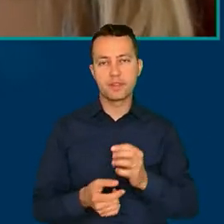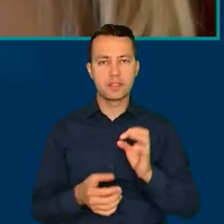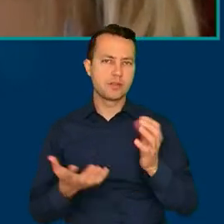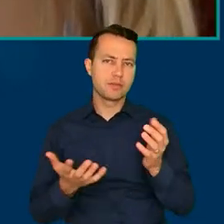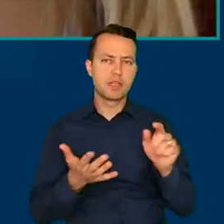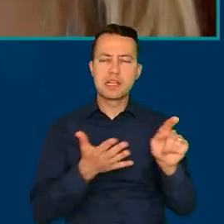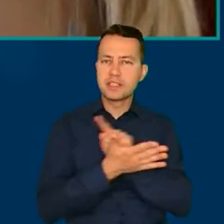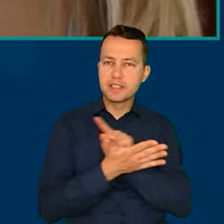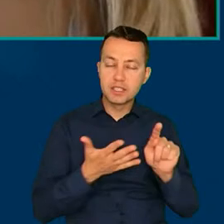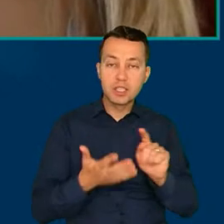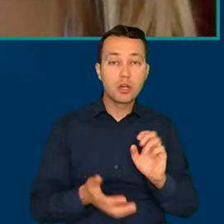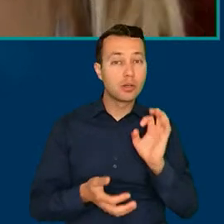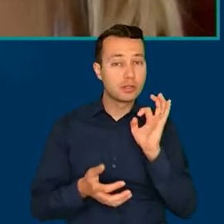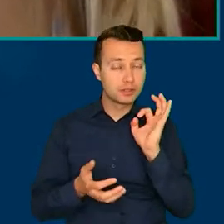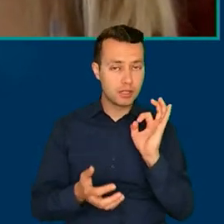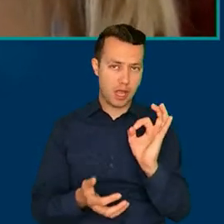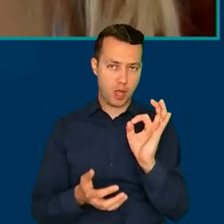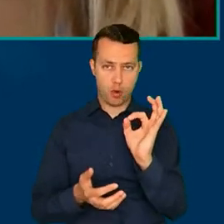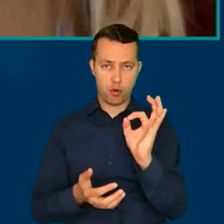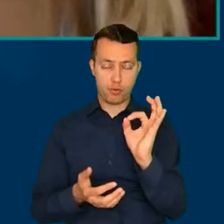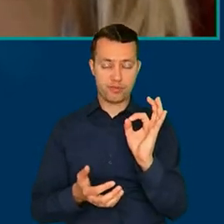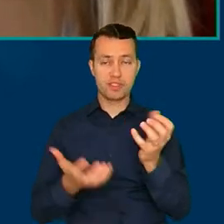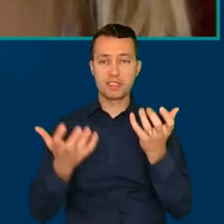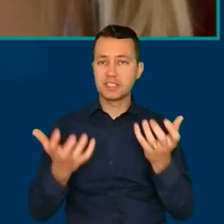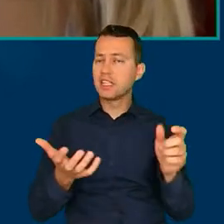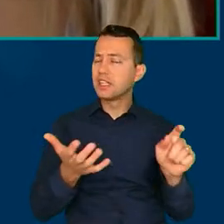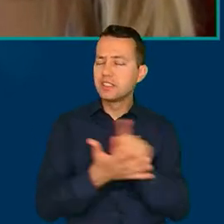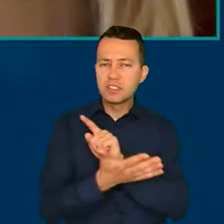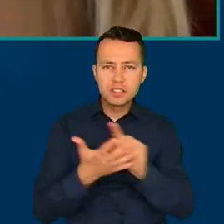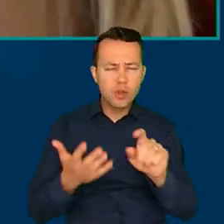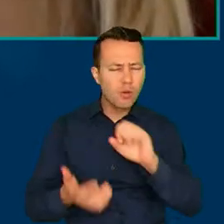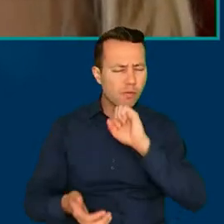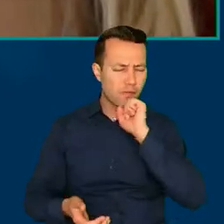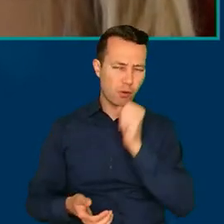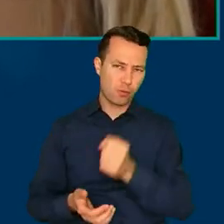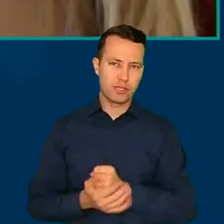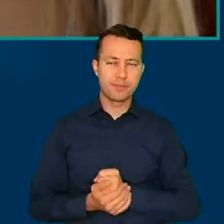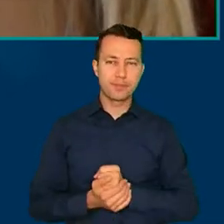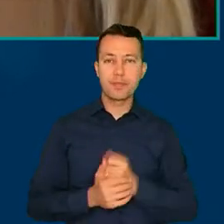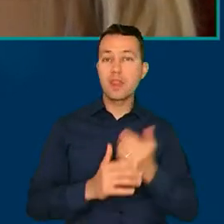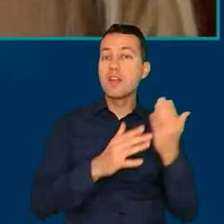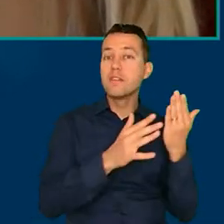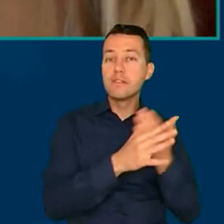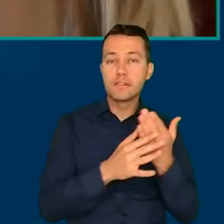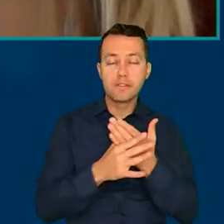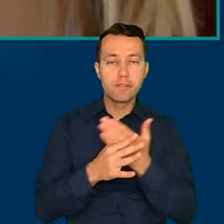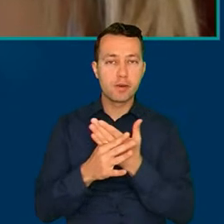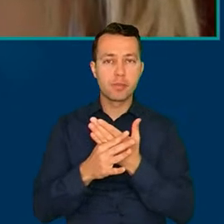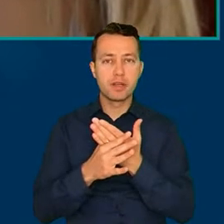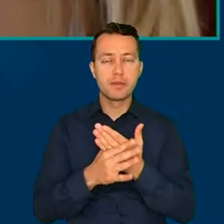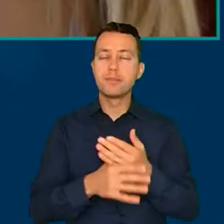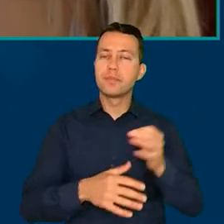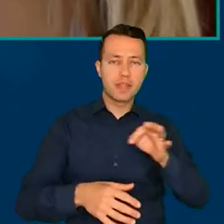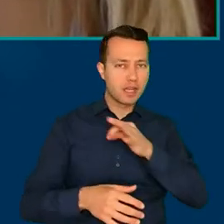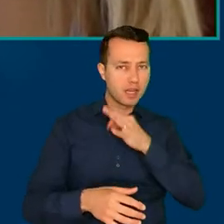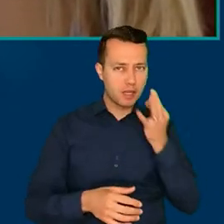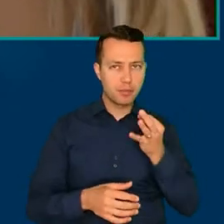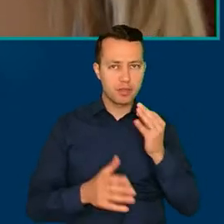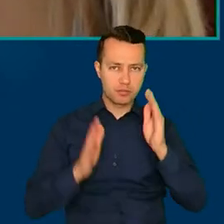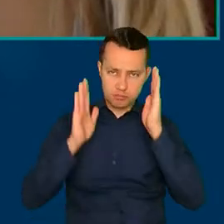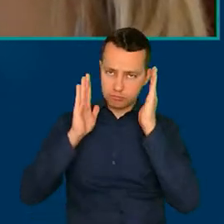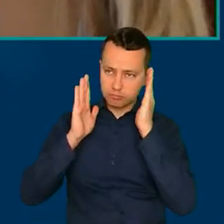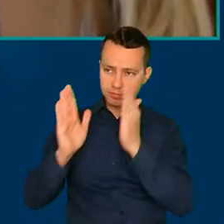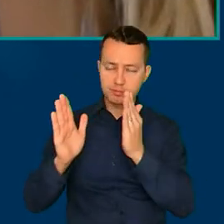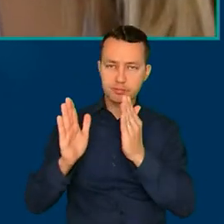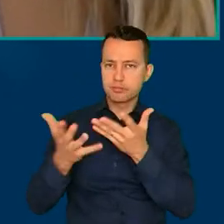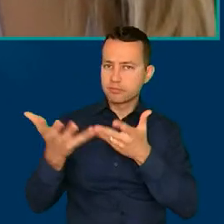to engage with business relationships rather than de-risk or disinvest as a first resort. So that